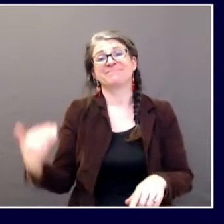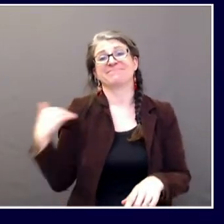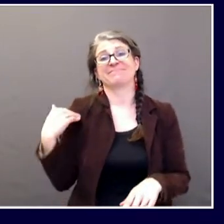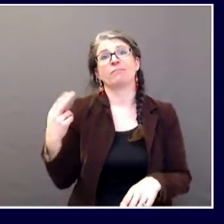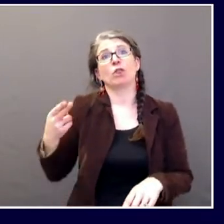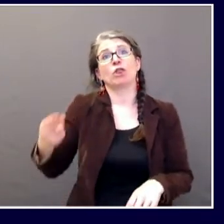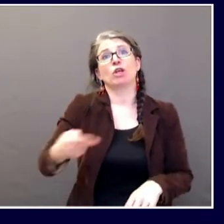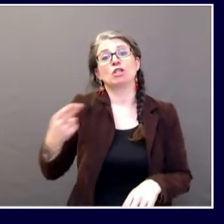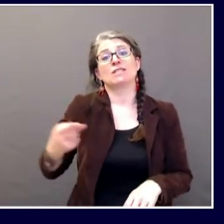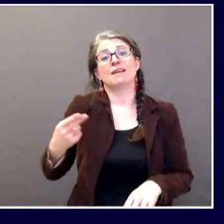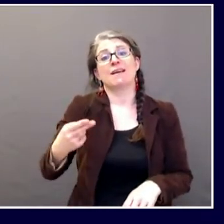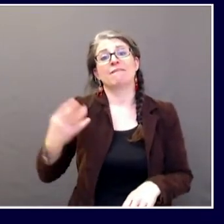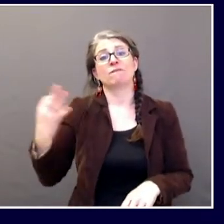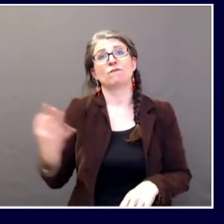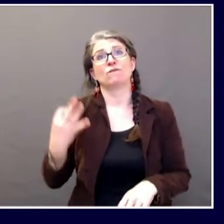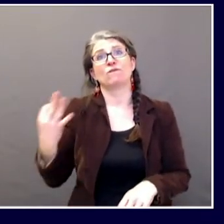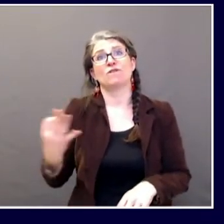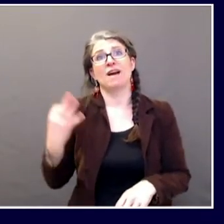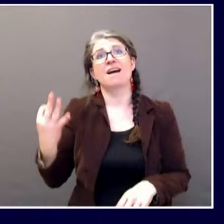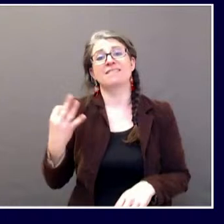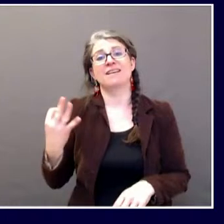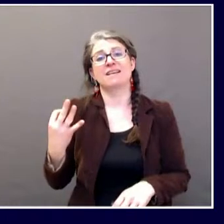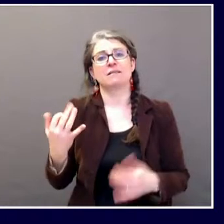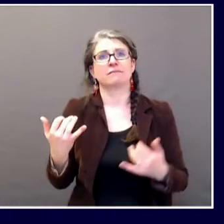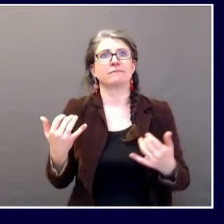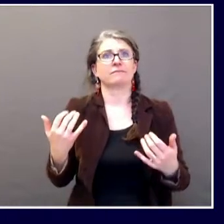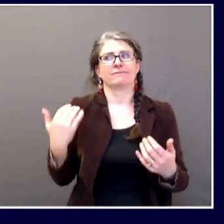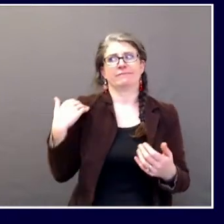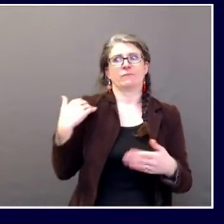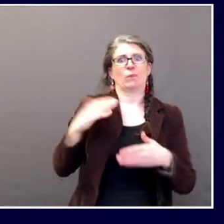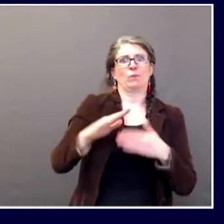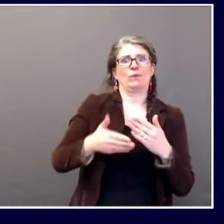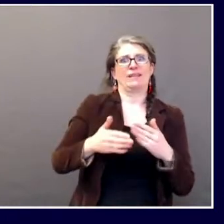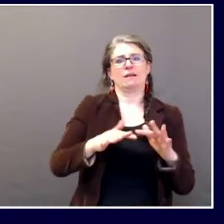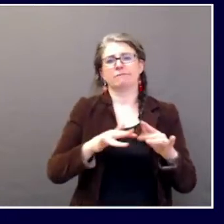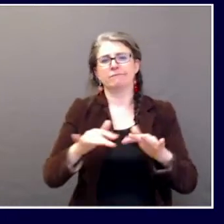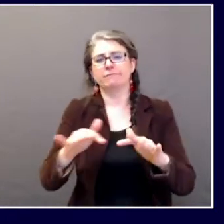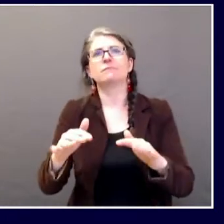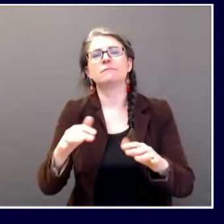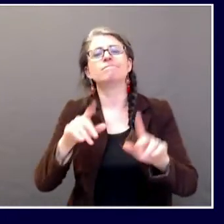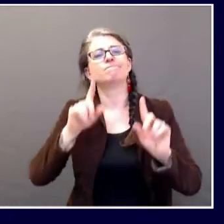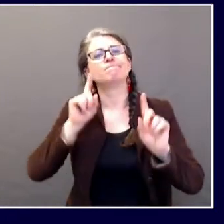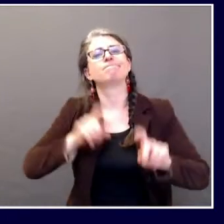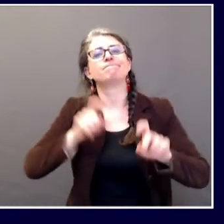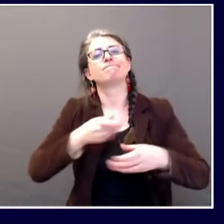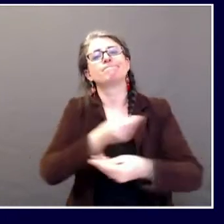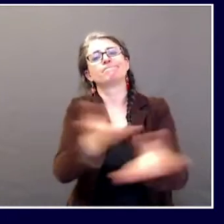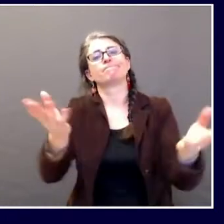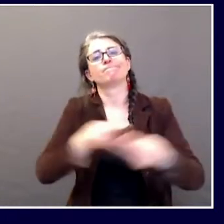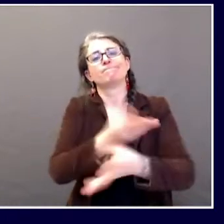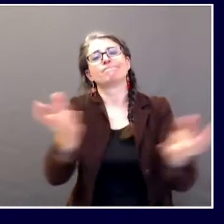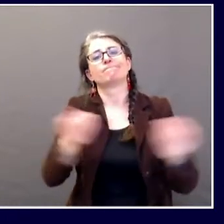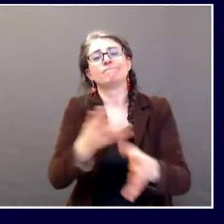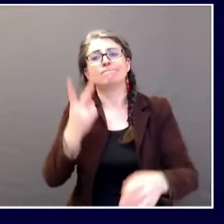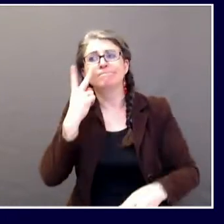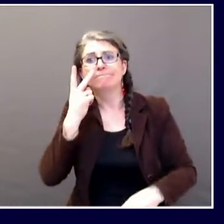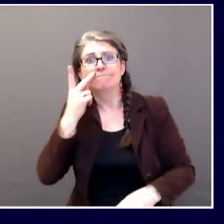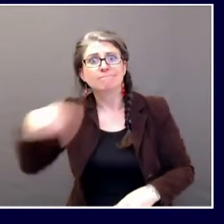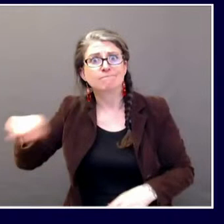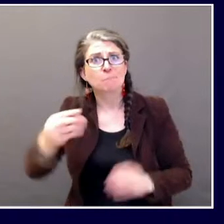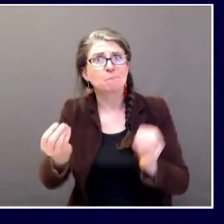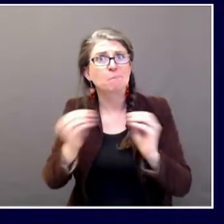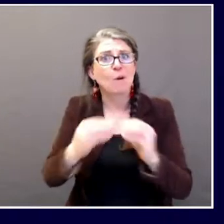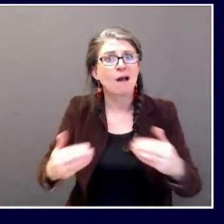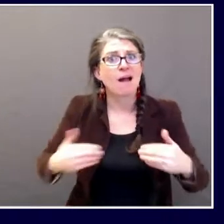was conducting universal testing and making sure that we were offering testing to anybody associated with or who